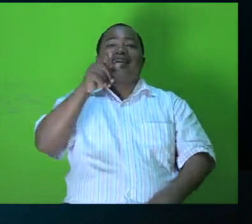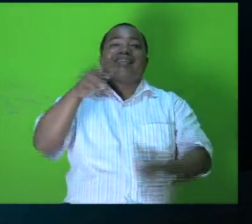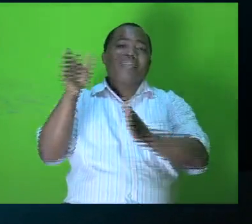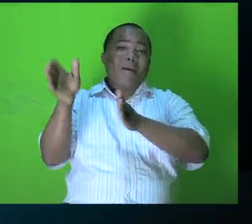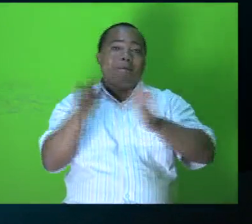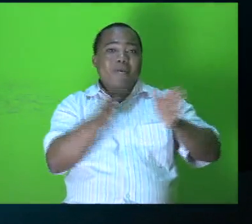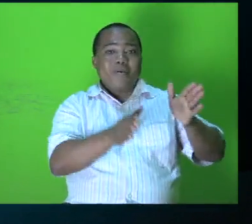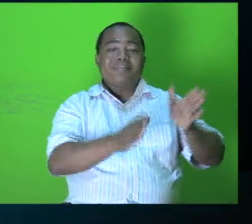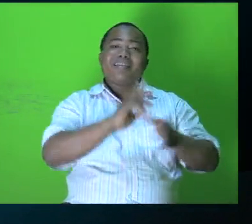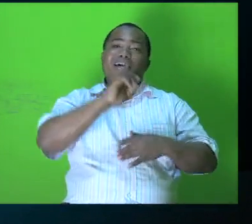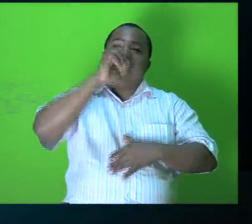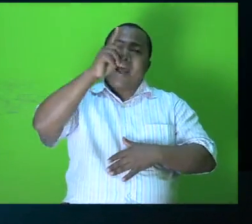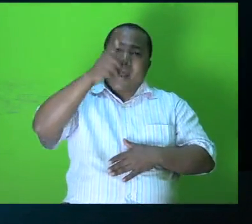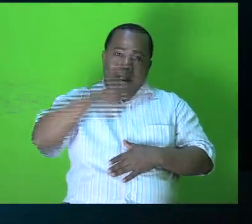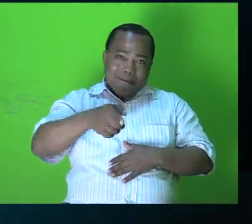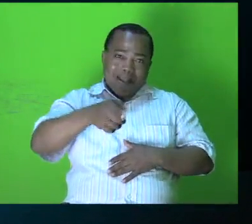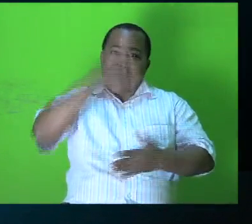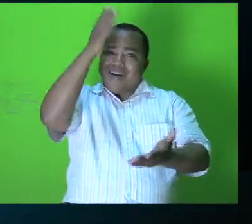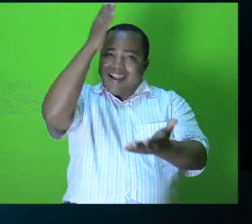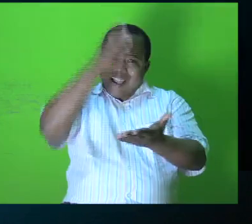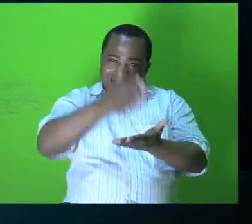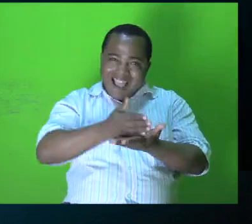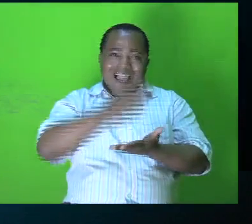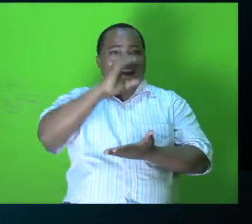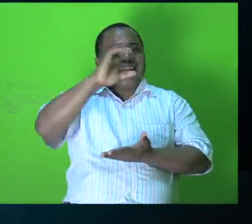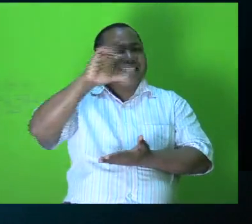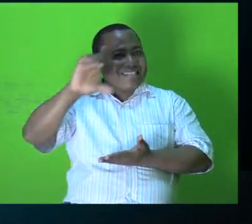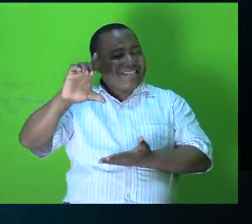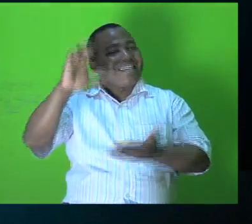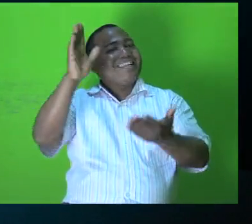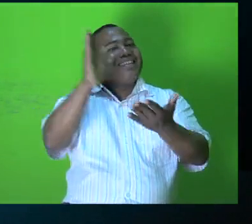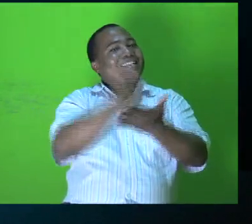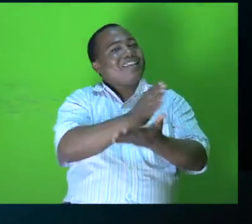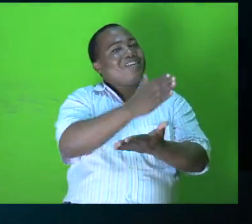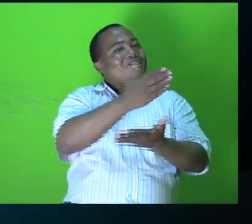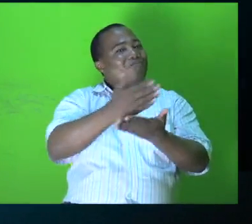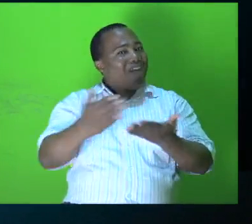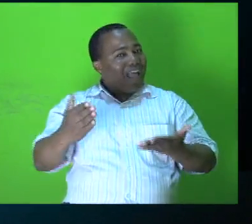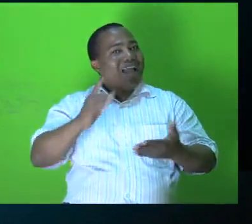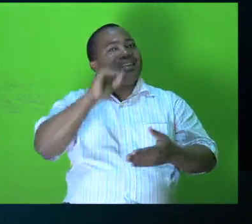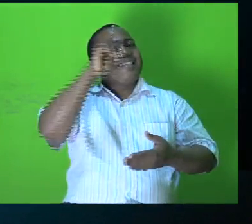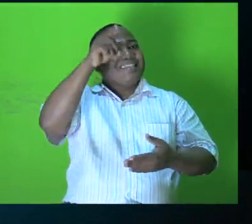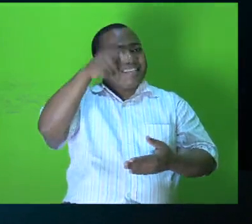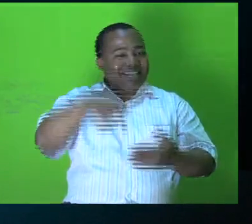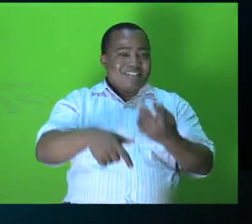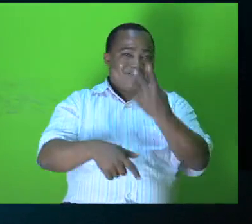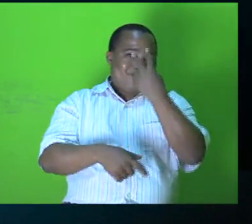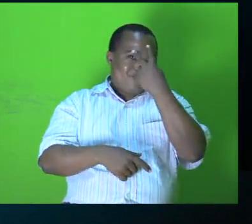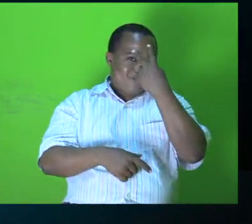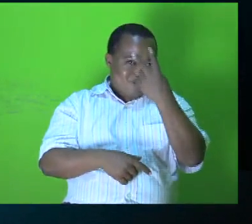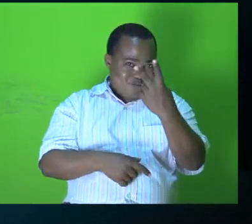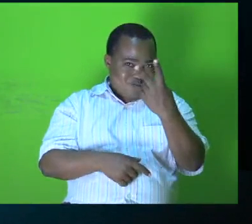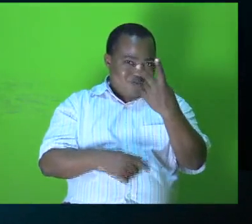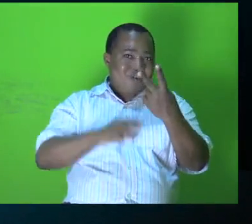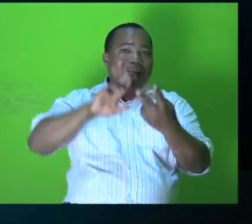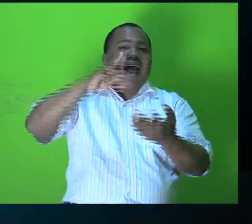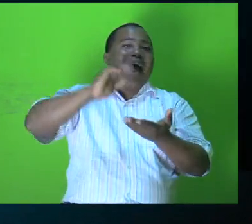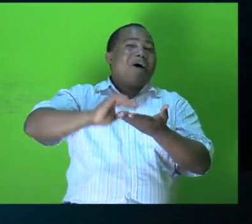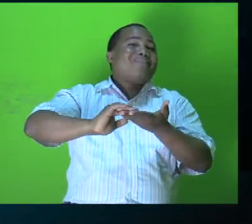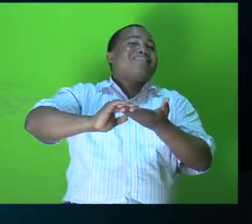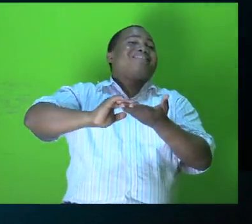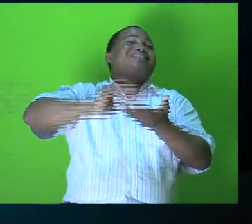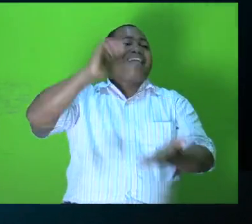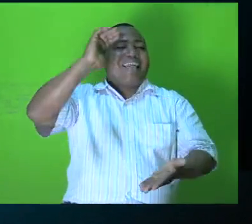by which parent cells divide into two or more